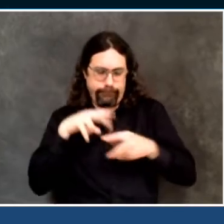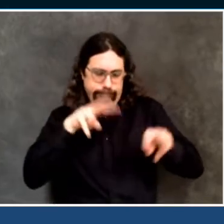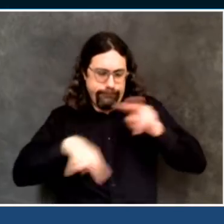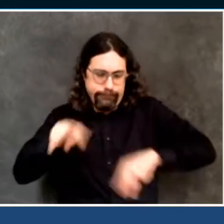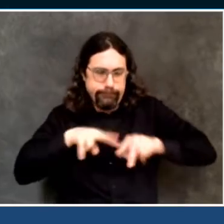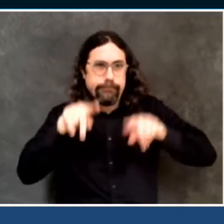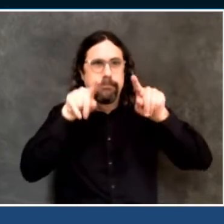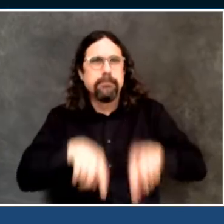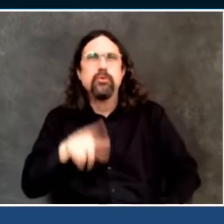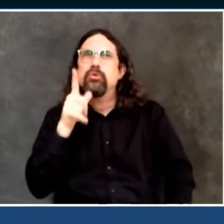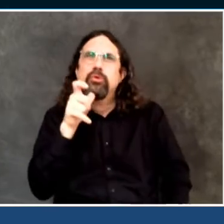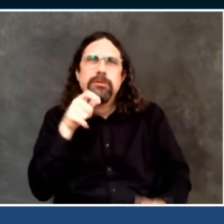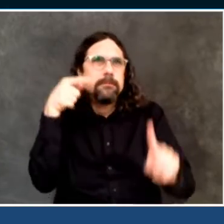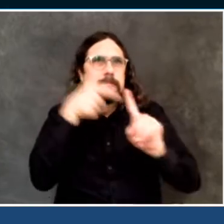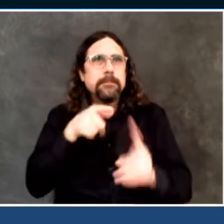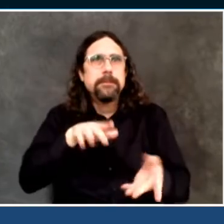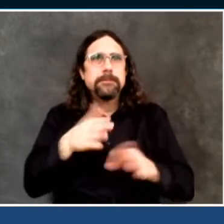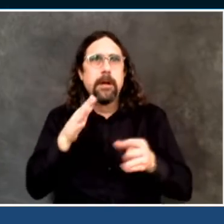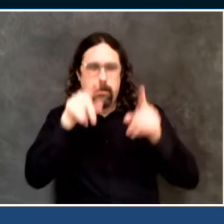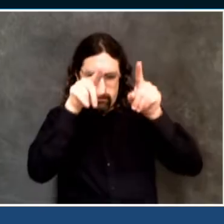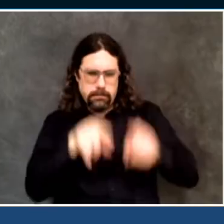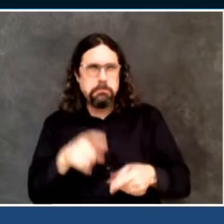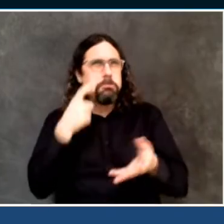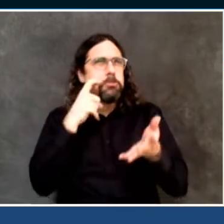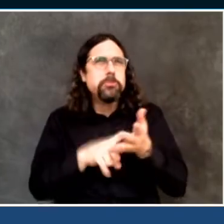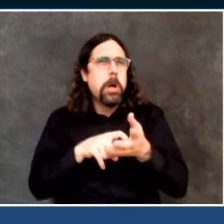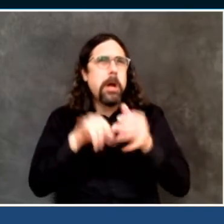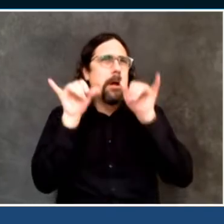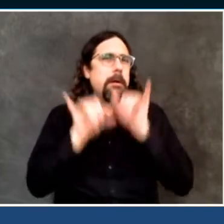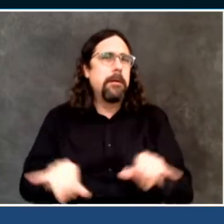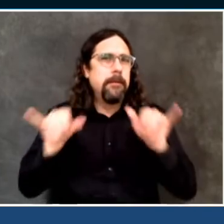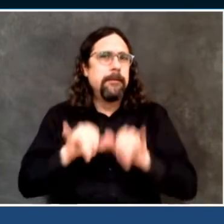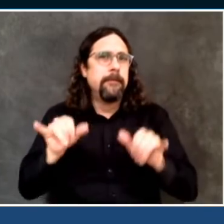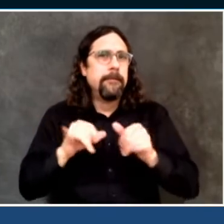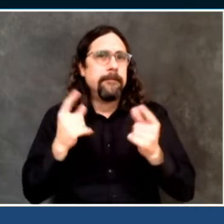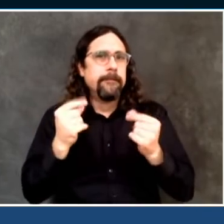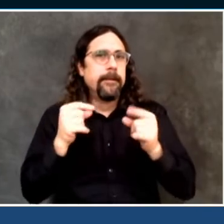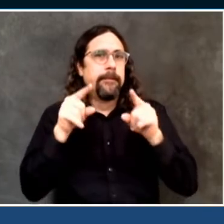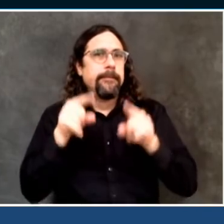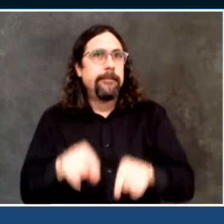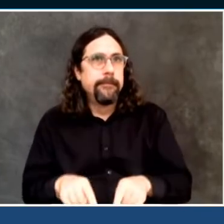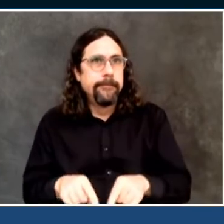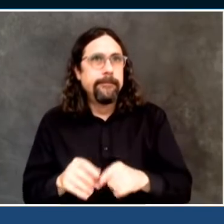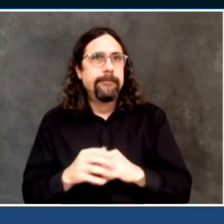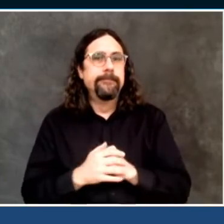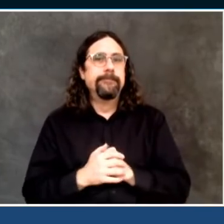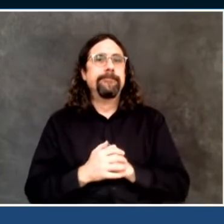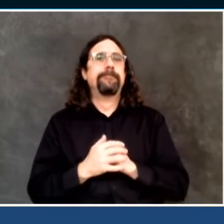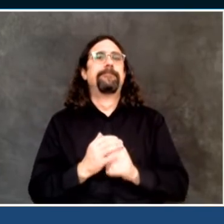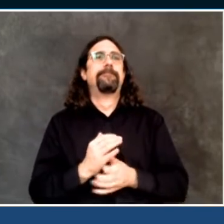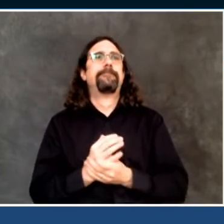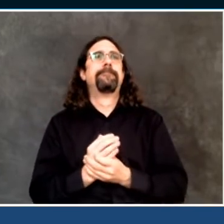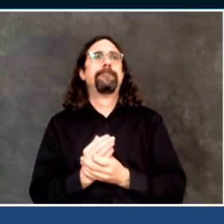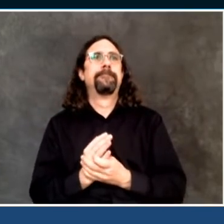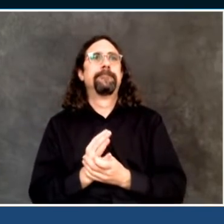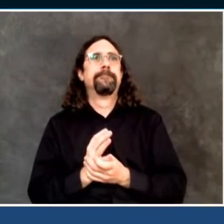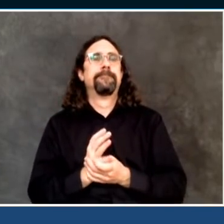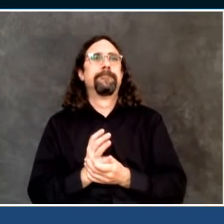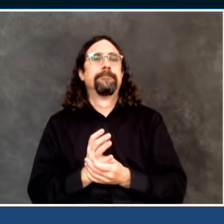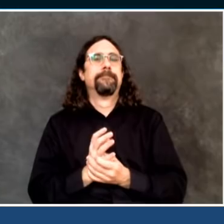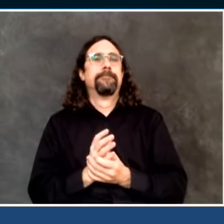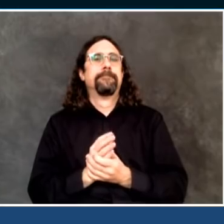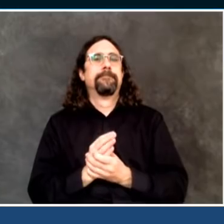documented. So what we've learned is that the deaths because of COVID-19 in this city, first and